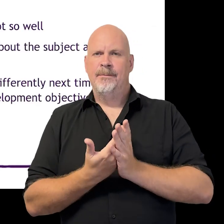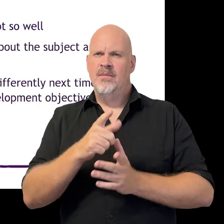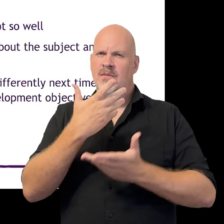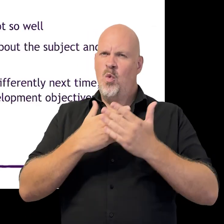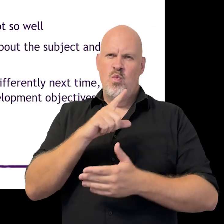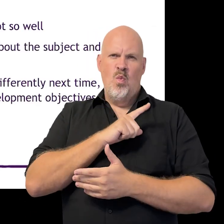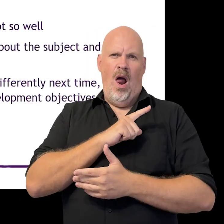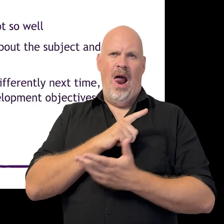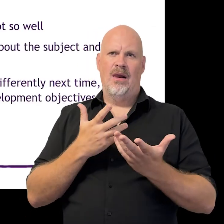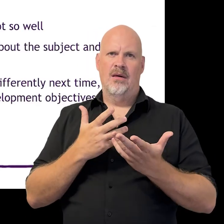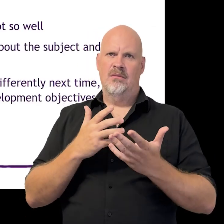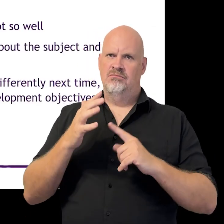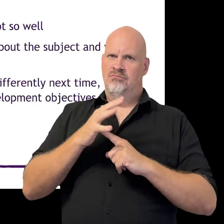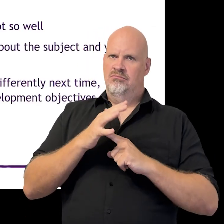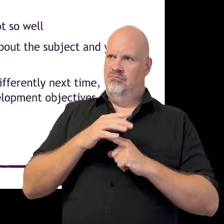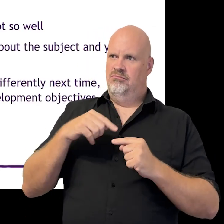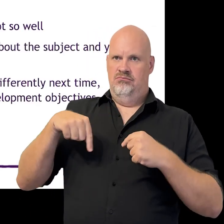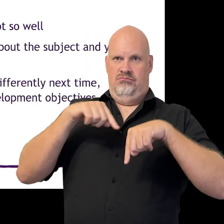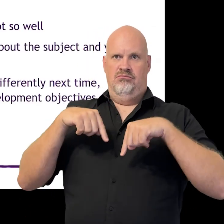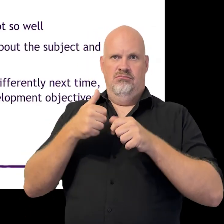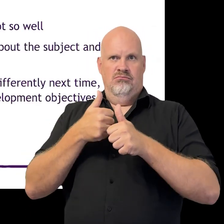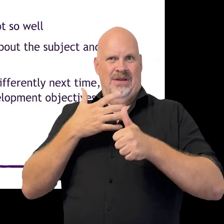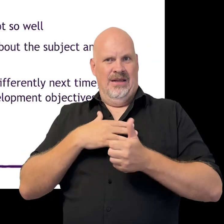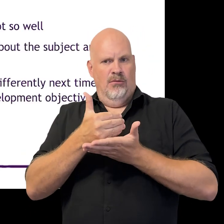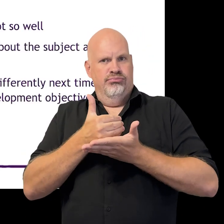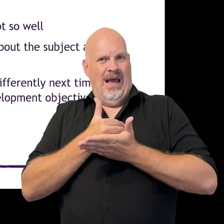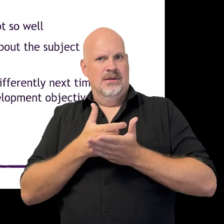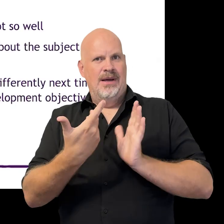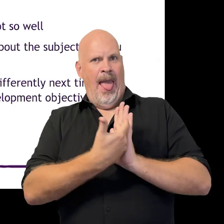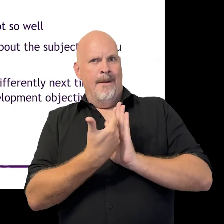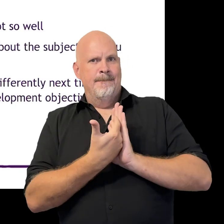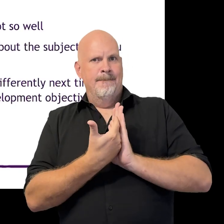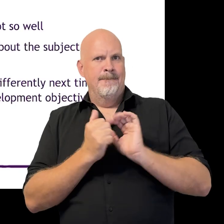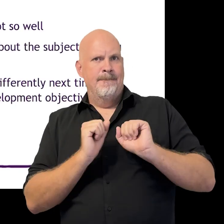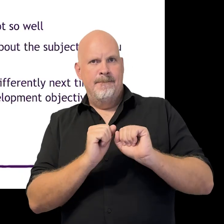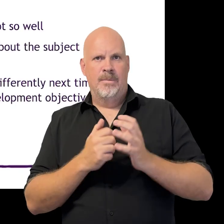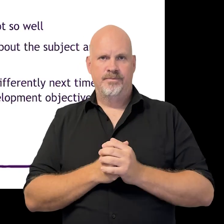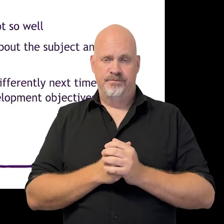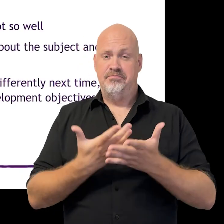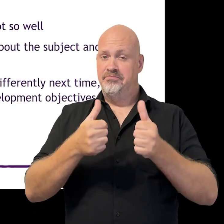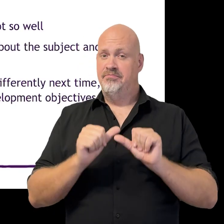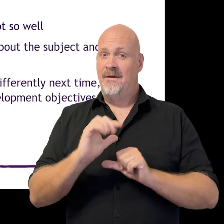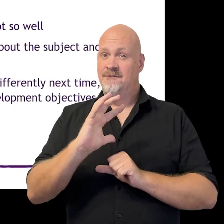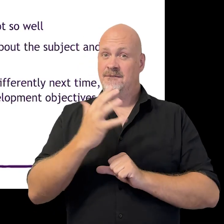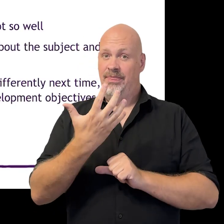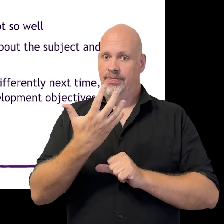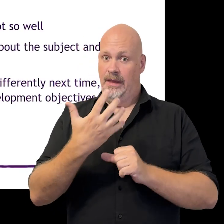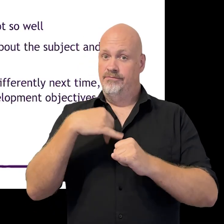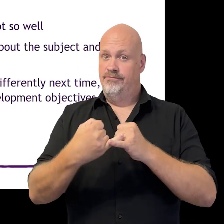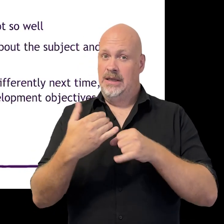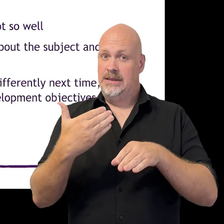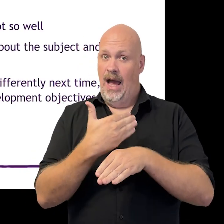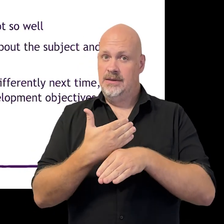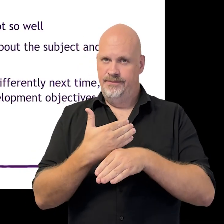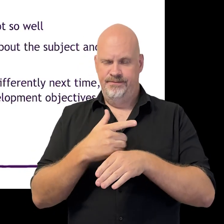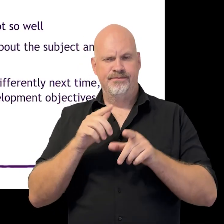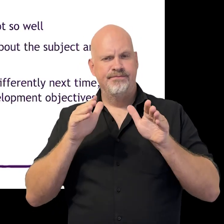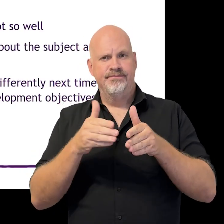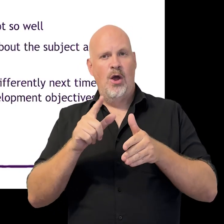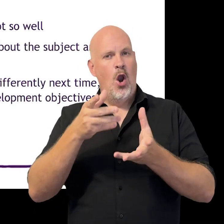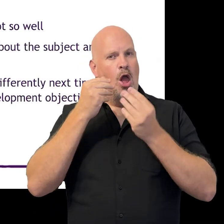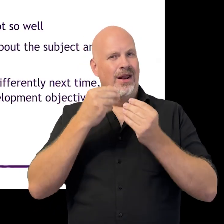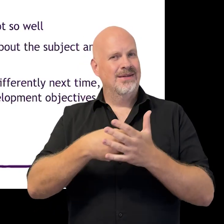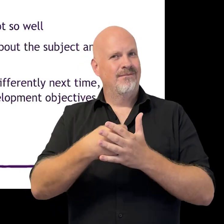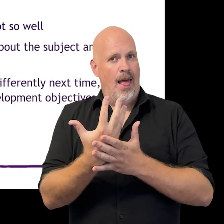to complete another study of a similar nature? And then think about, well, what personal